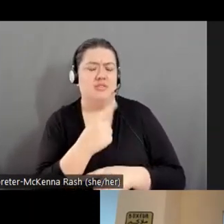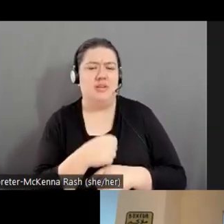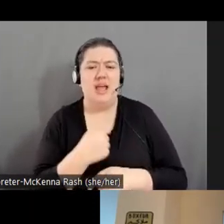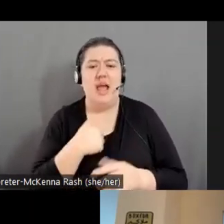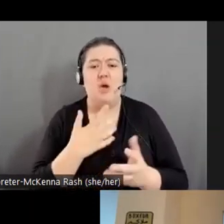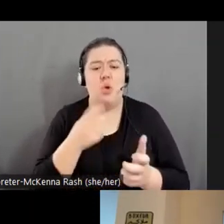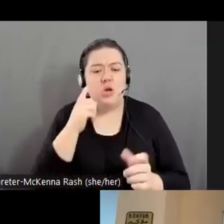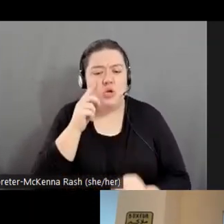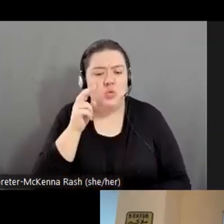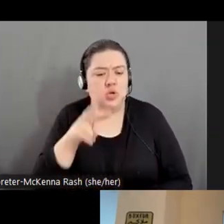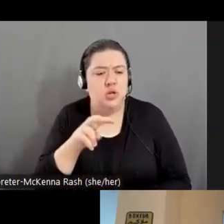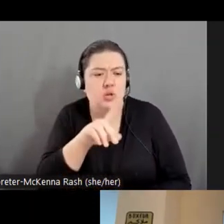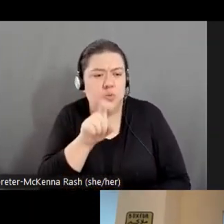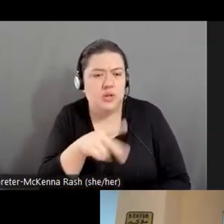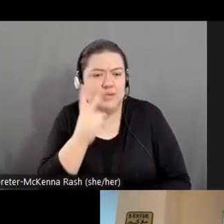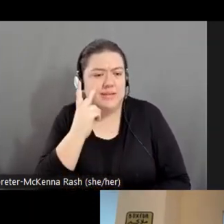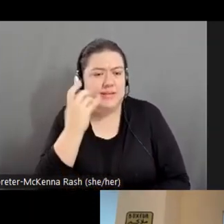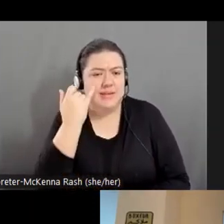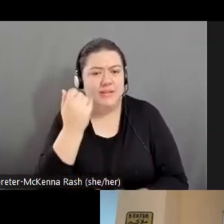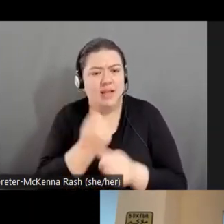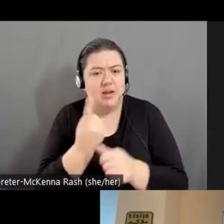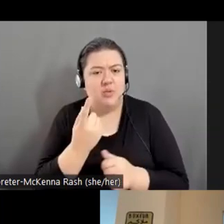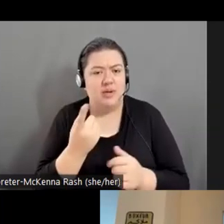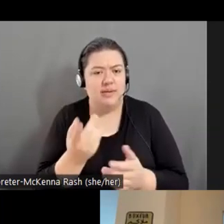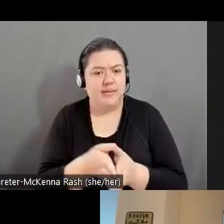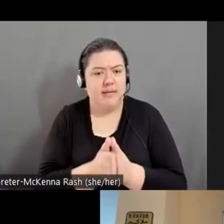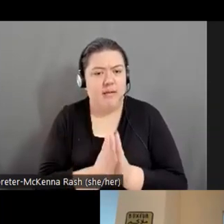questions, see if anybody has asked.